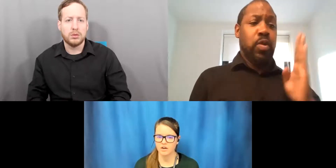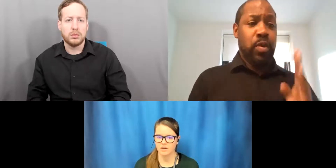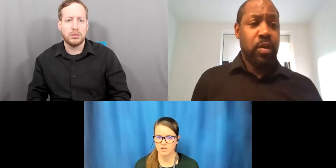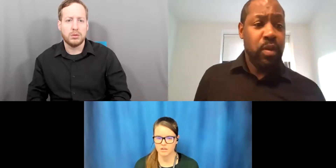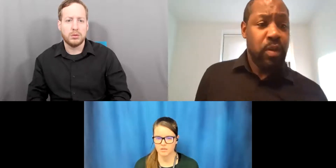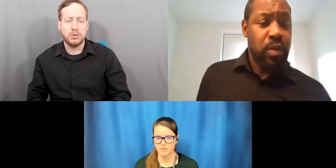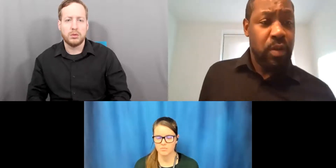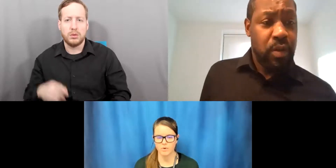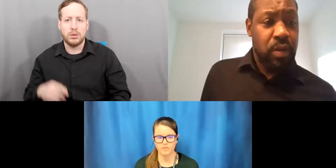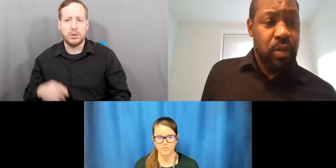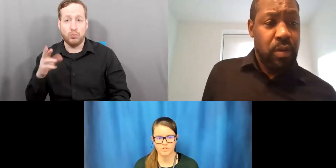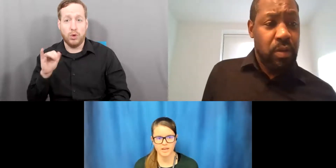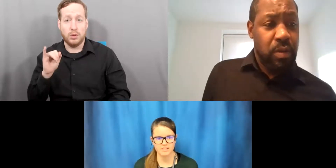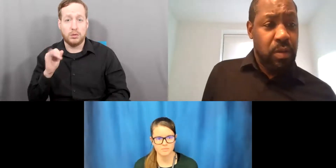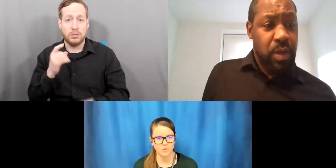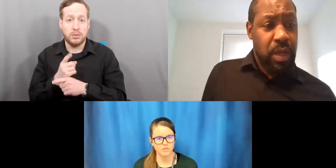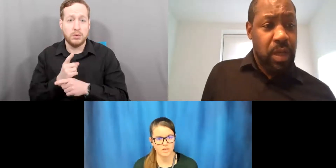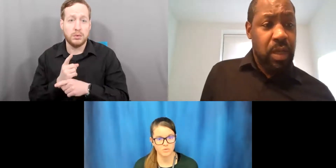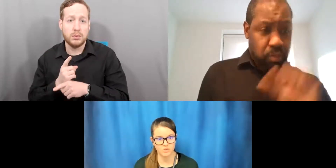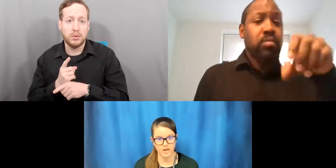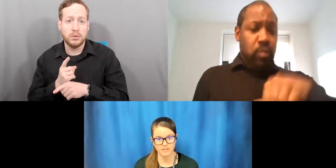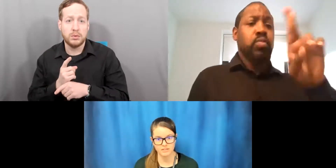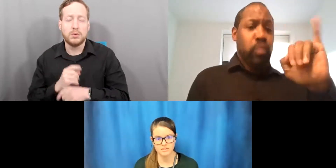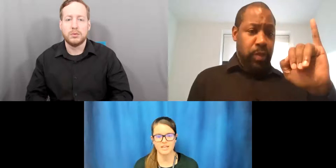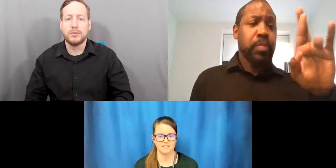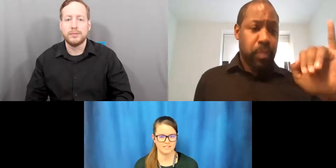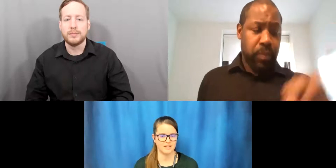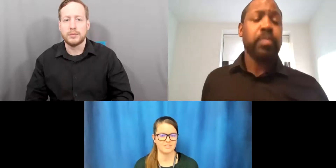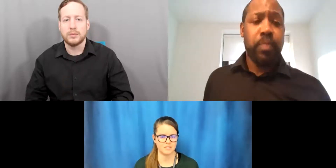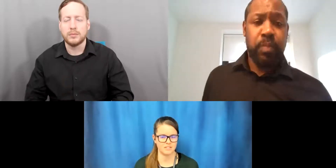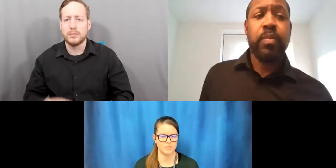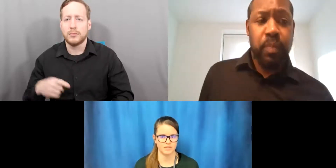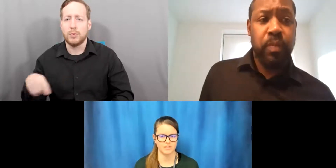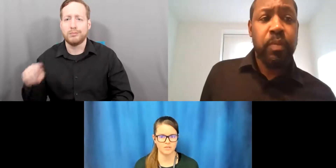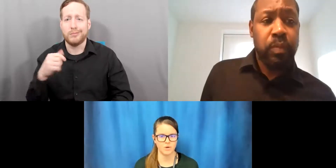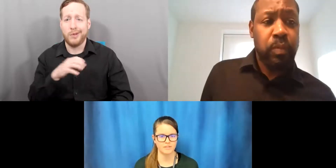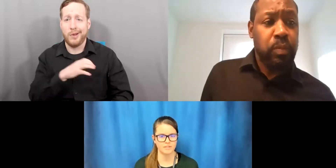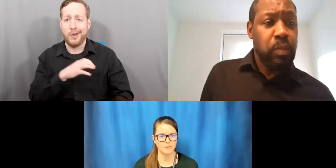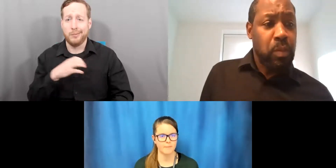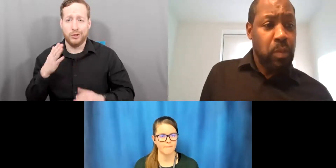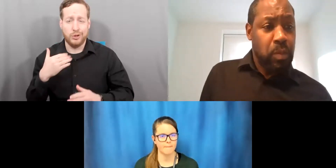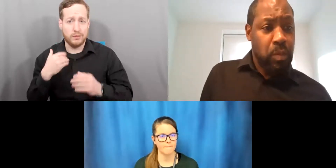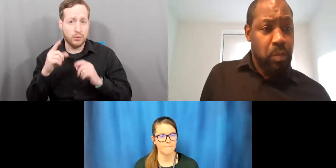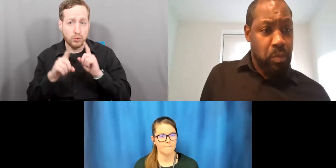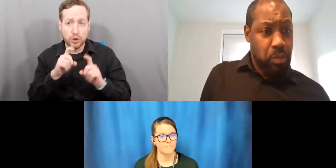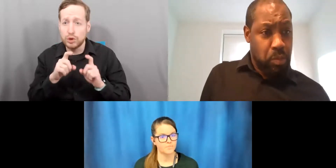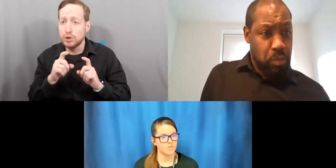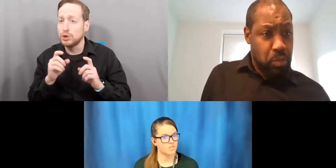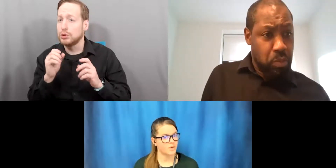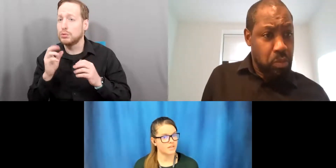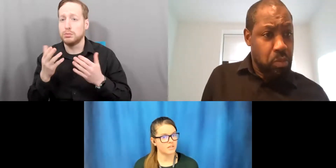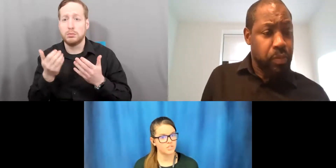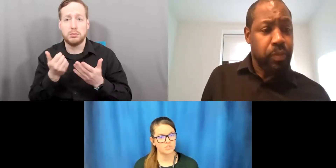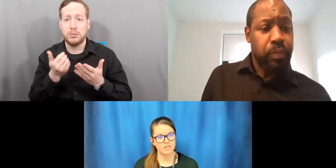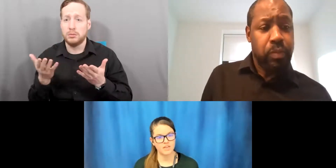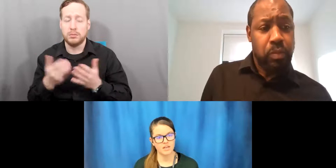Healthcare Board, Access Board in the Rhode Island. Yes, it's specifically in Rhode Island. Do